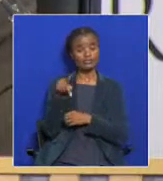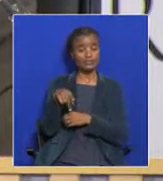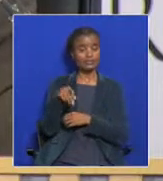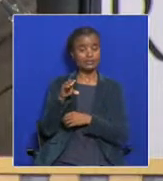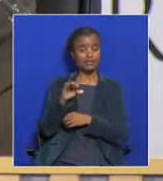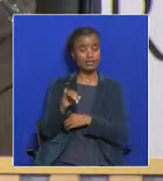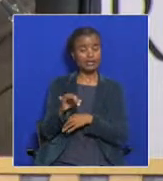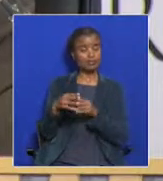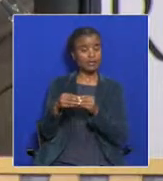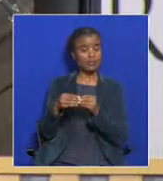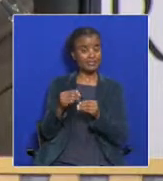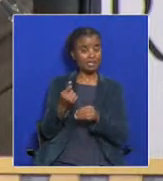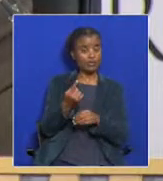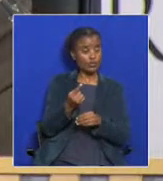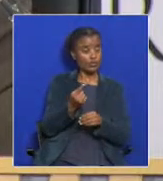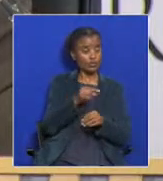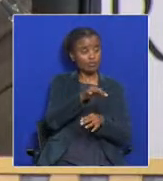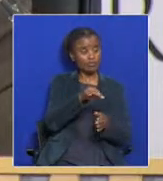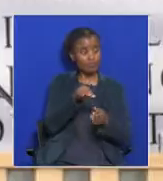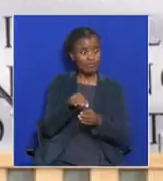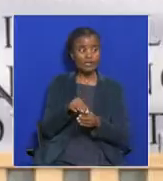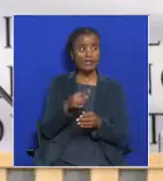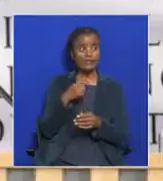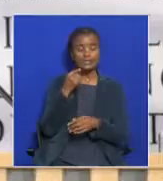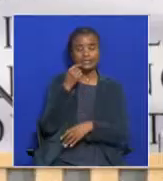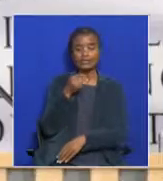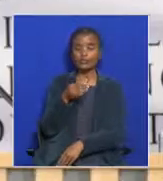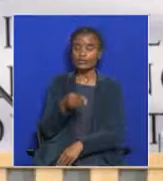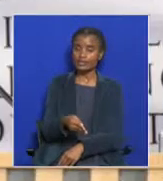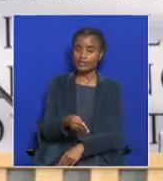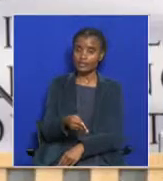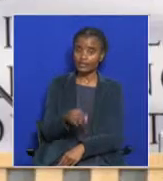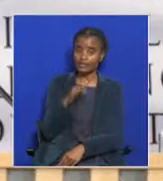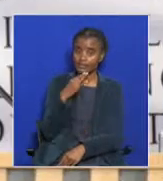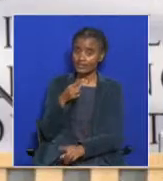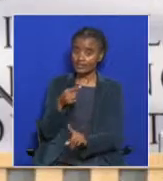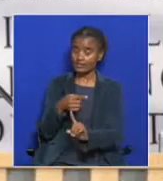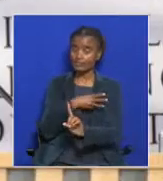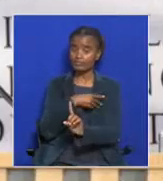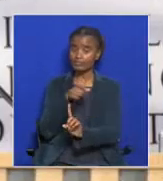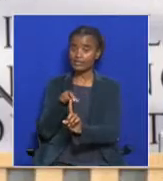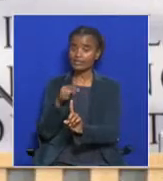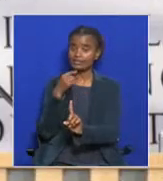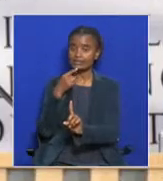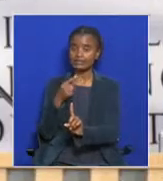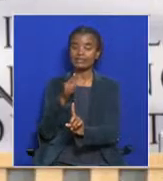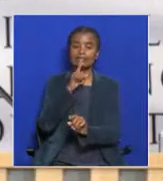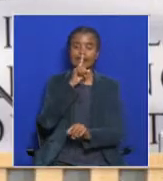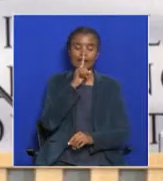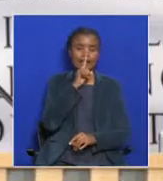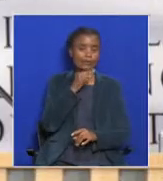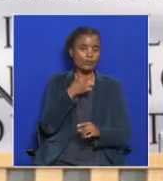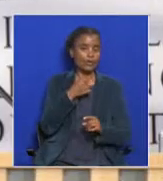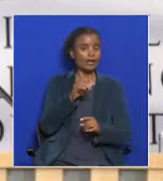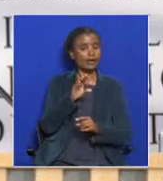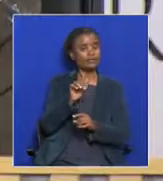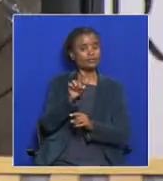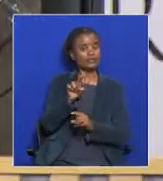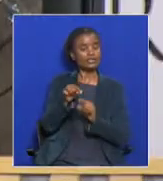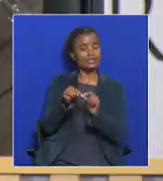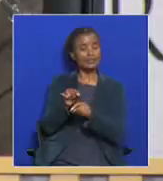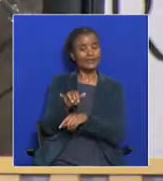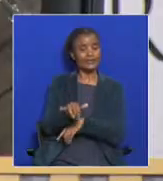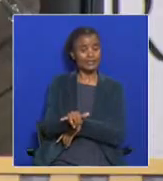The warehouse manager is not disputing or confirming anything. She's silent on it because she wasn't asked about it. But I'm saying if I wrote